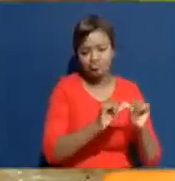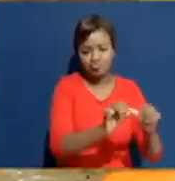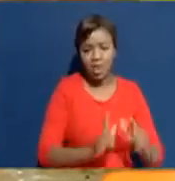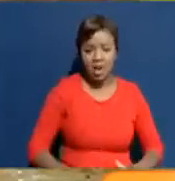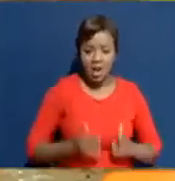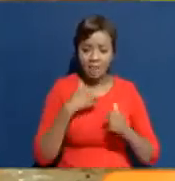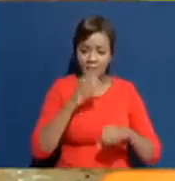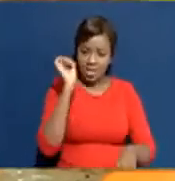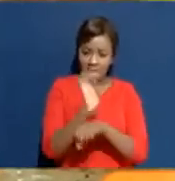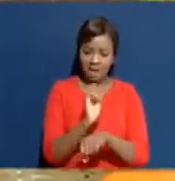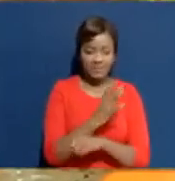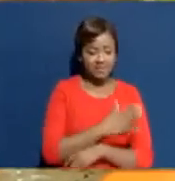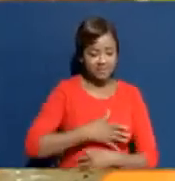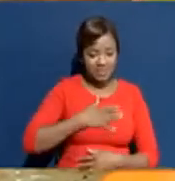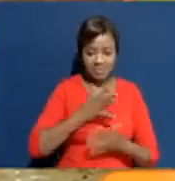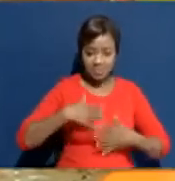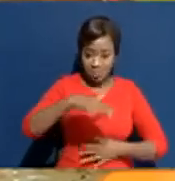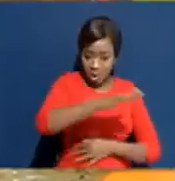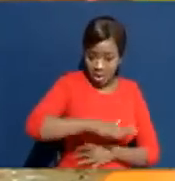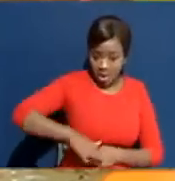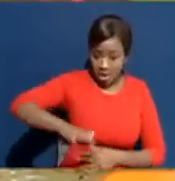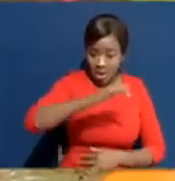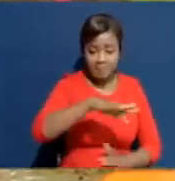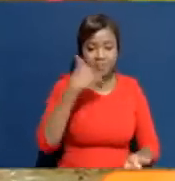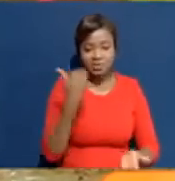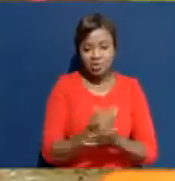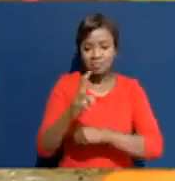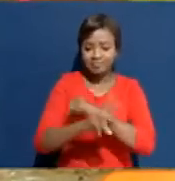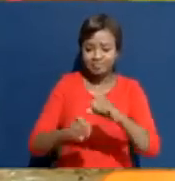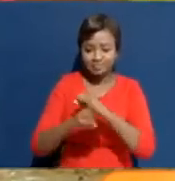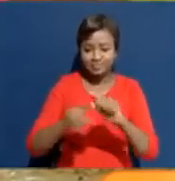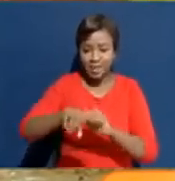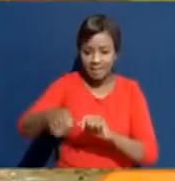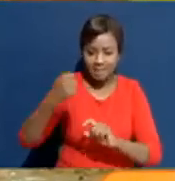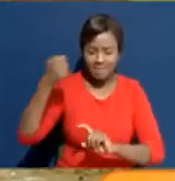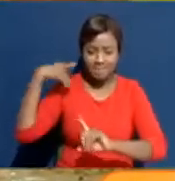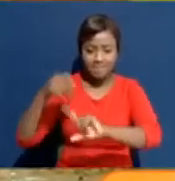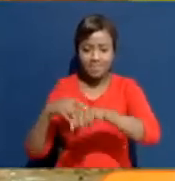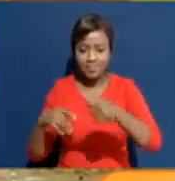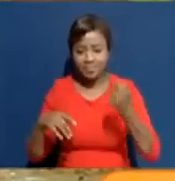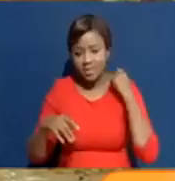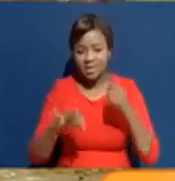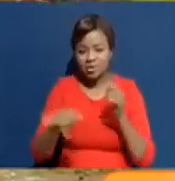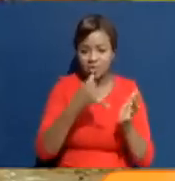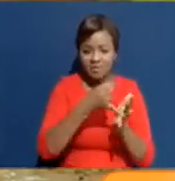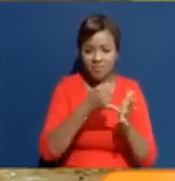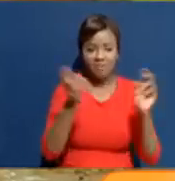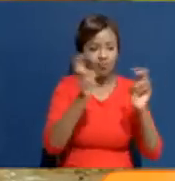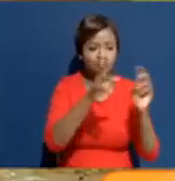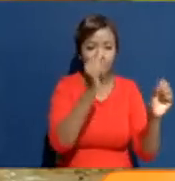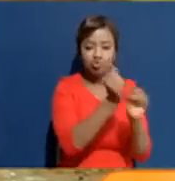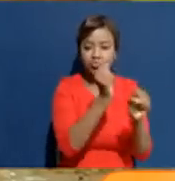waache wizi wa majani chai, wajiunge katika hali ya kutafuta vibarua ili waweze